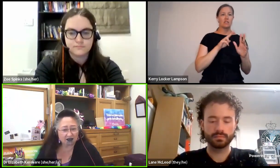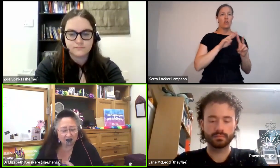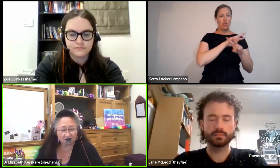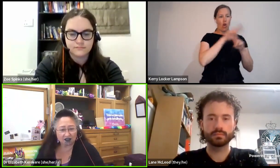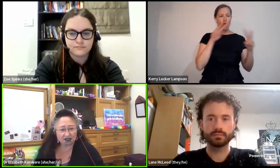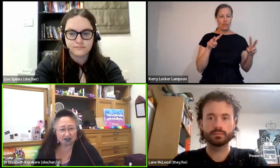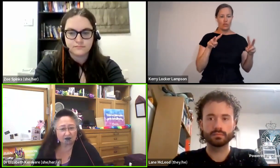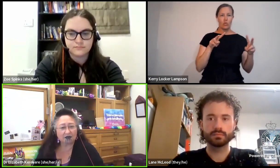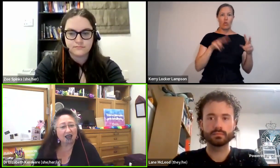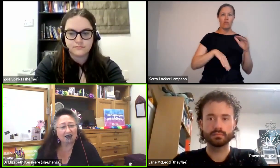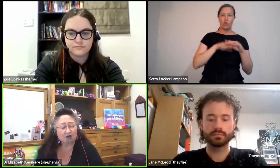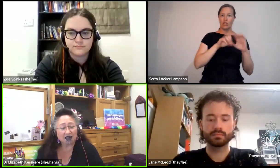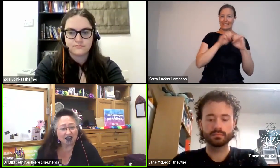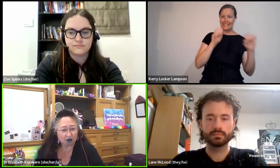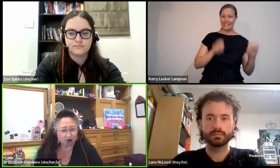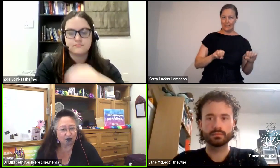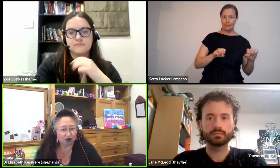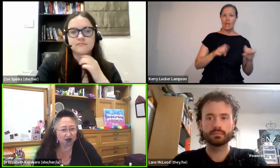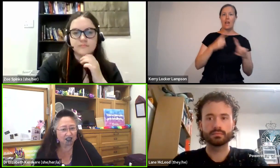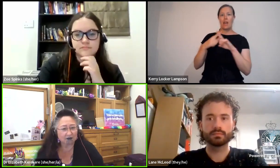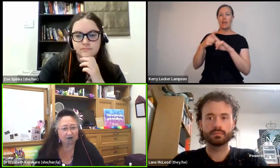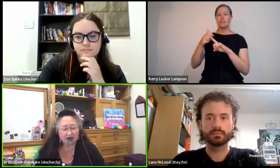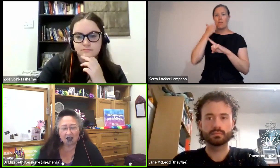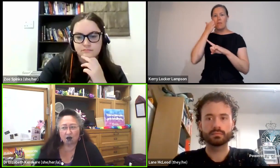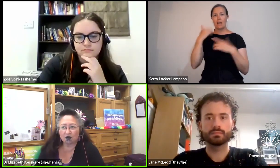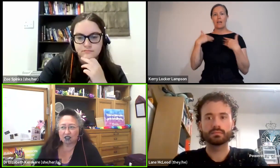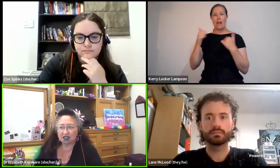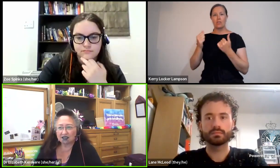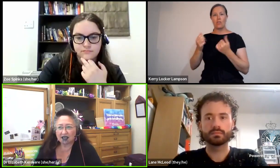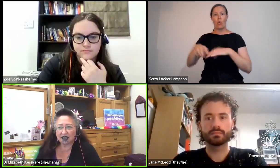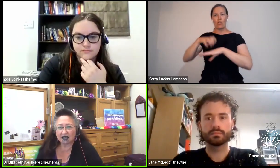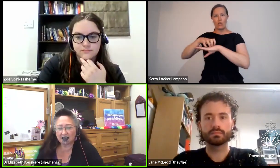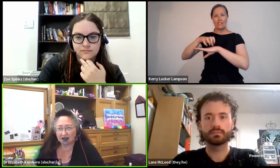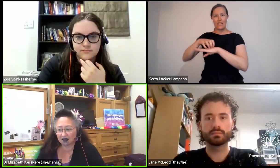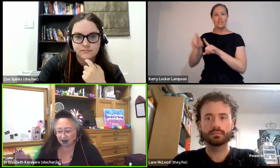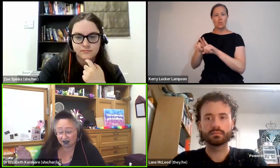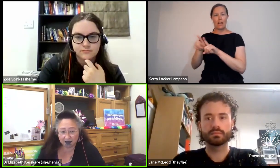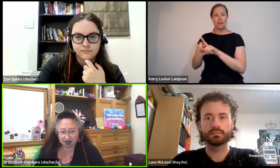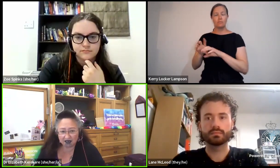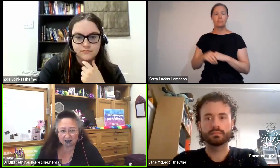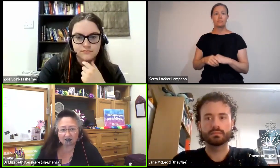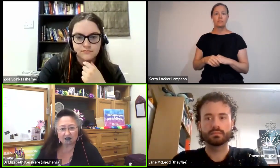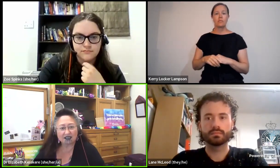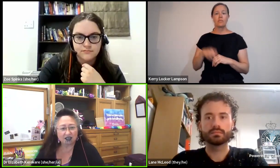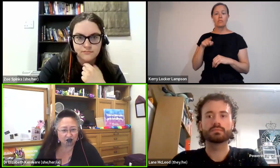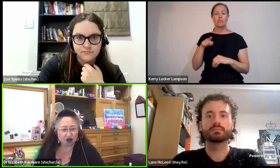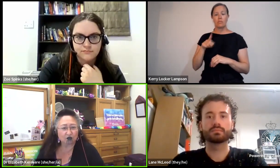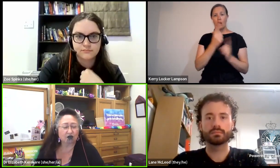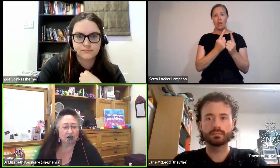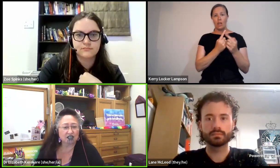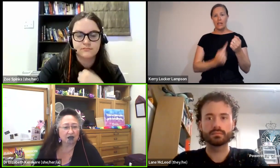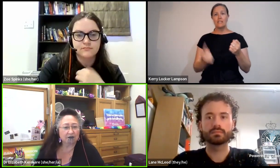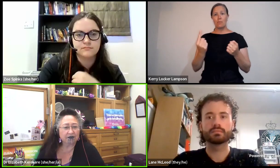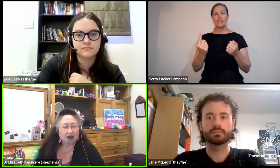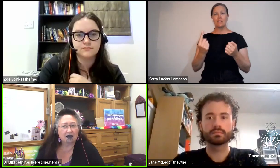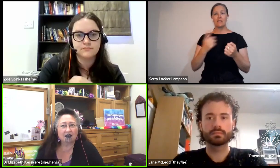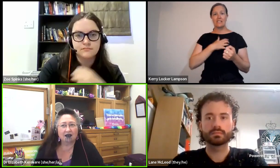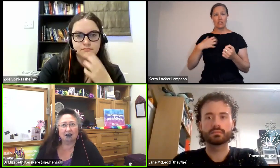entire of the system, and the Māori Health Authority, which is a independent statutory